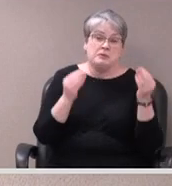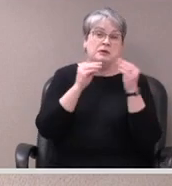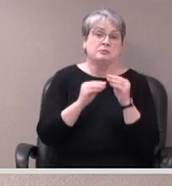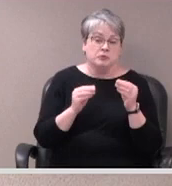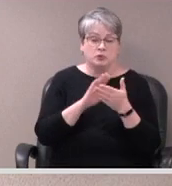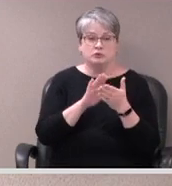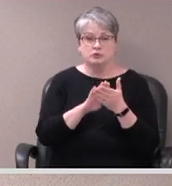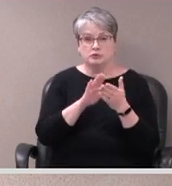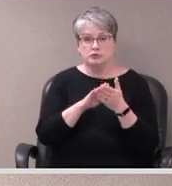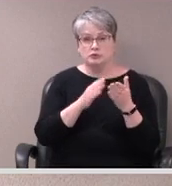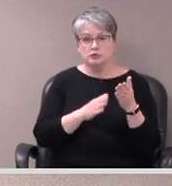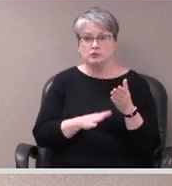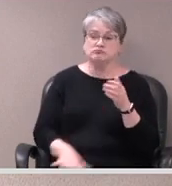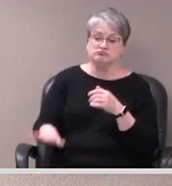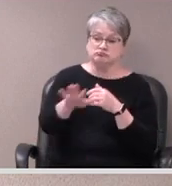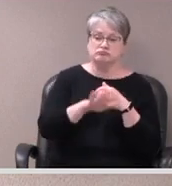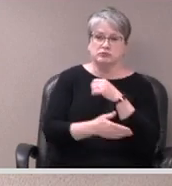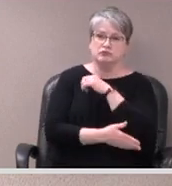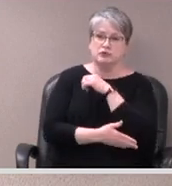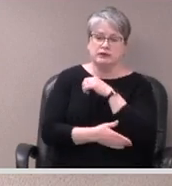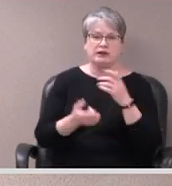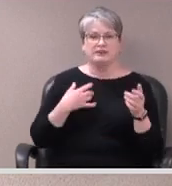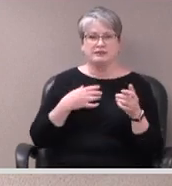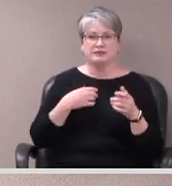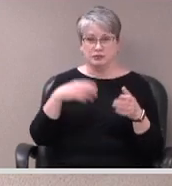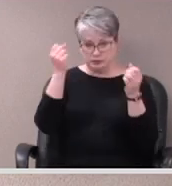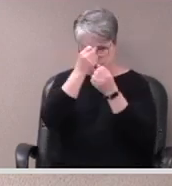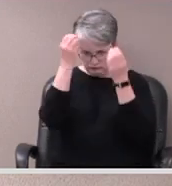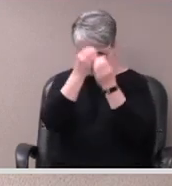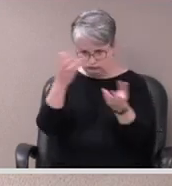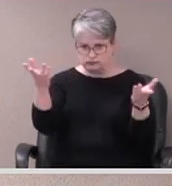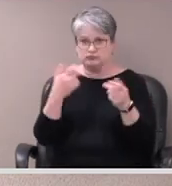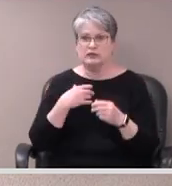county. So just pitching the answer to all these